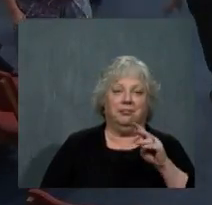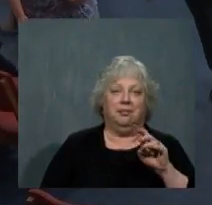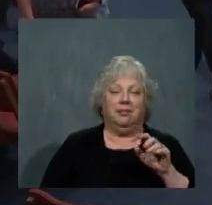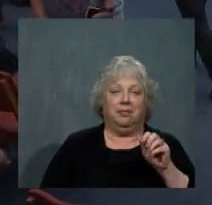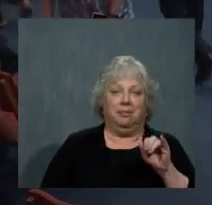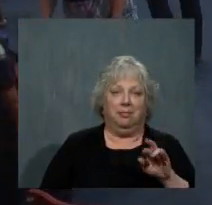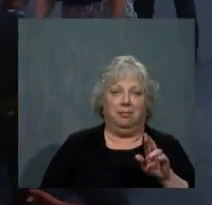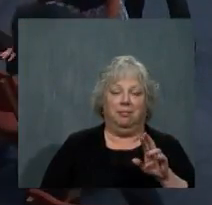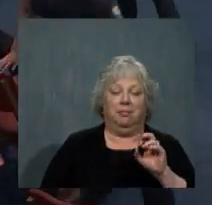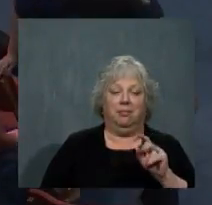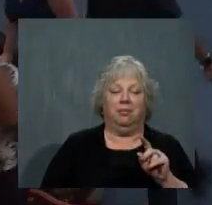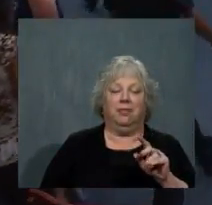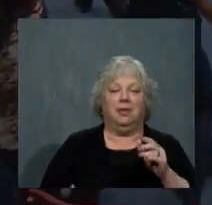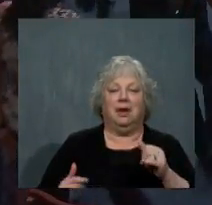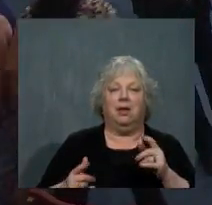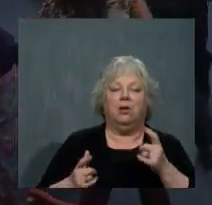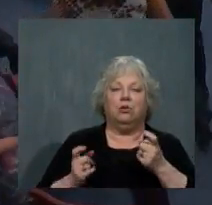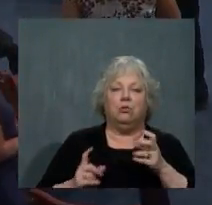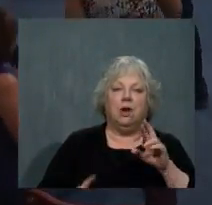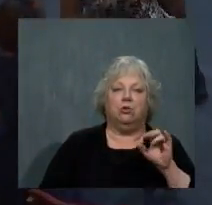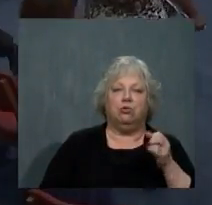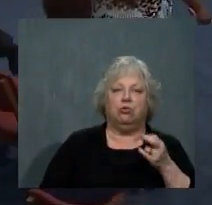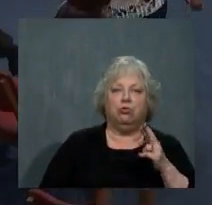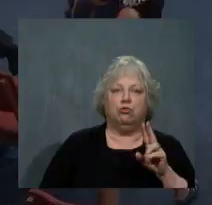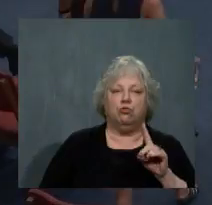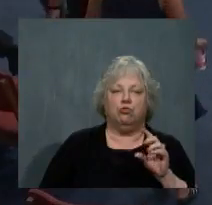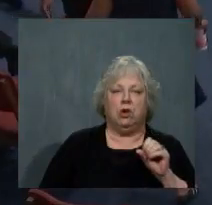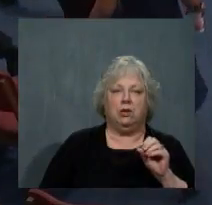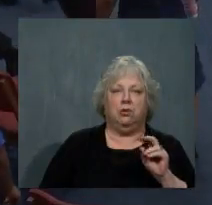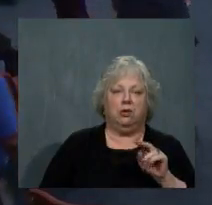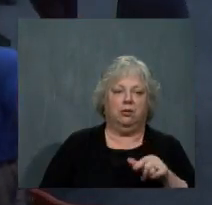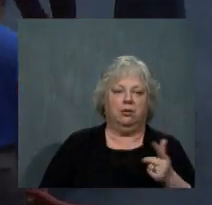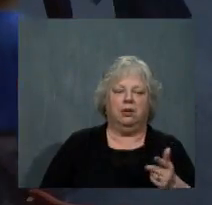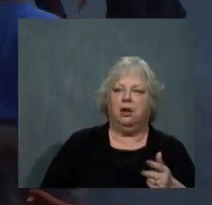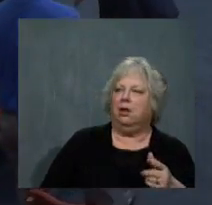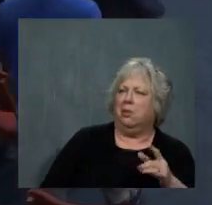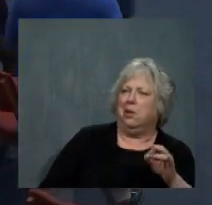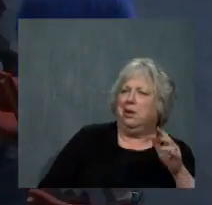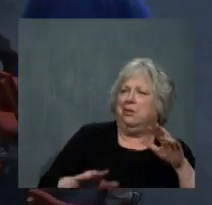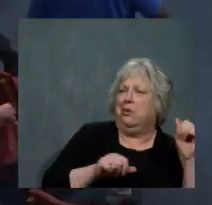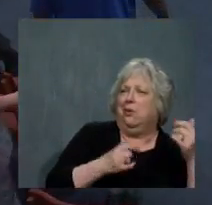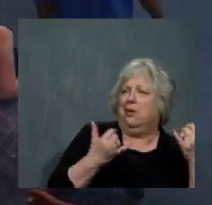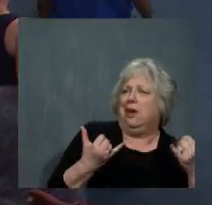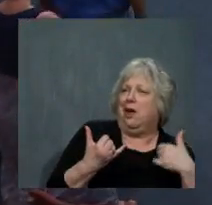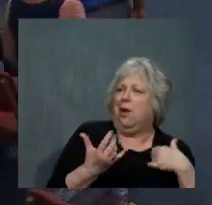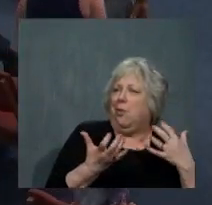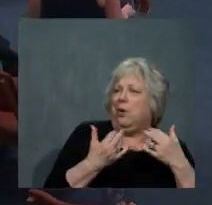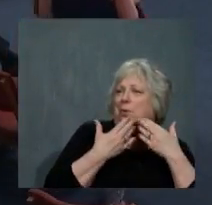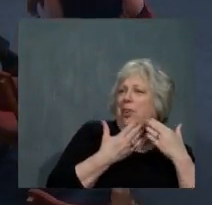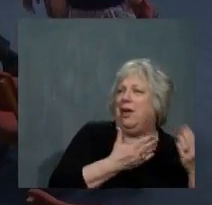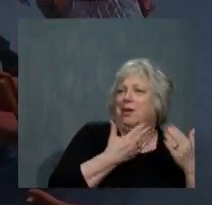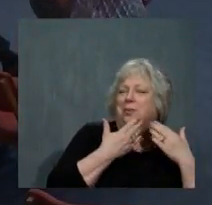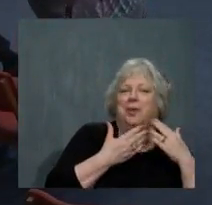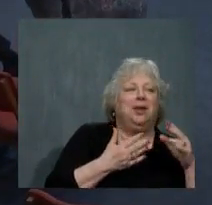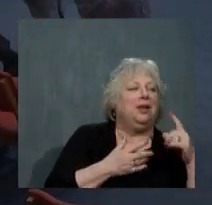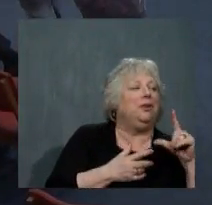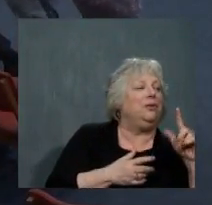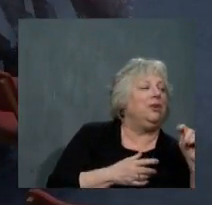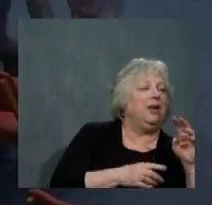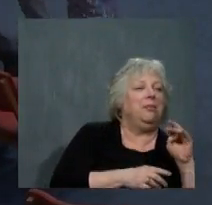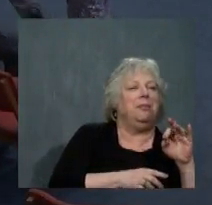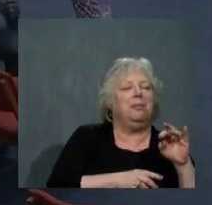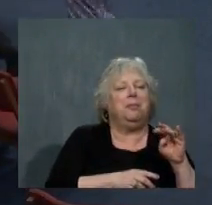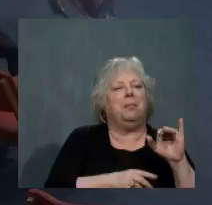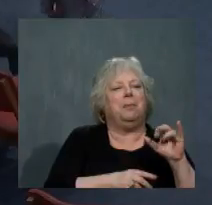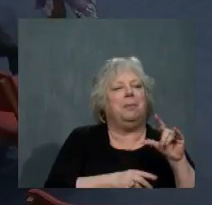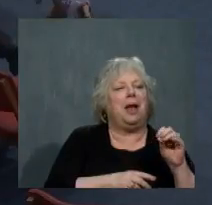Okay, we can, Director Richardson, you're recognized, please. Well, he's gone now, Mayor. I want to thank him, Lieutenant Miles and